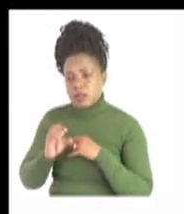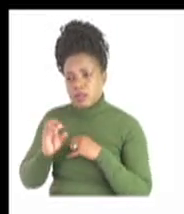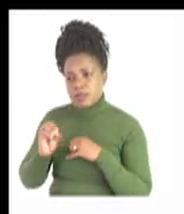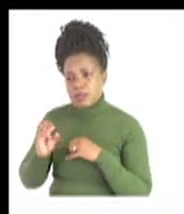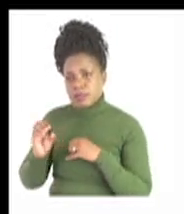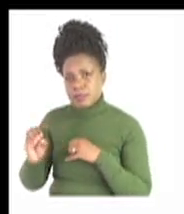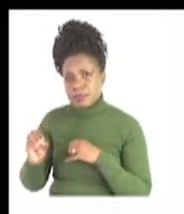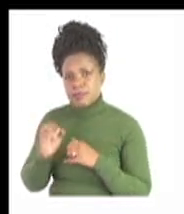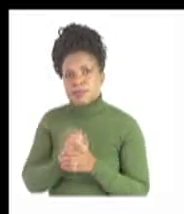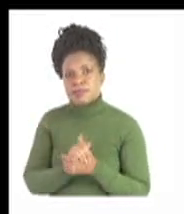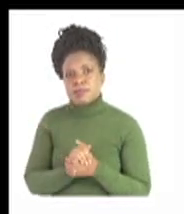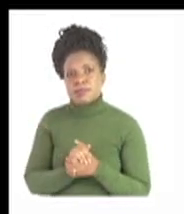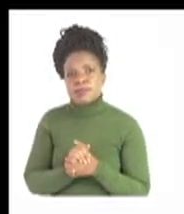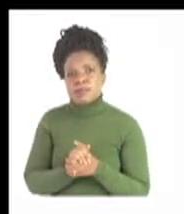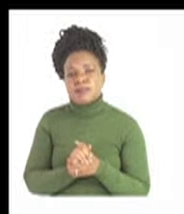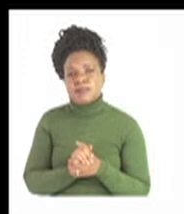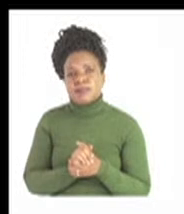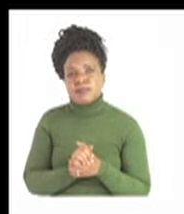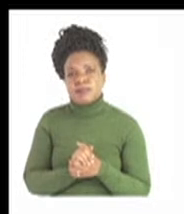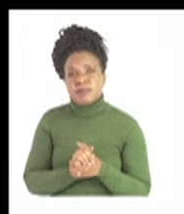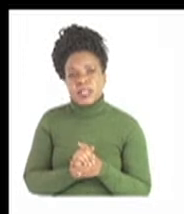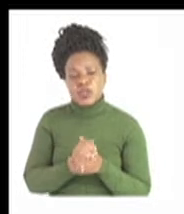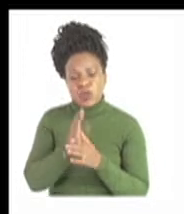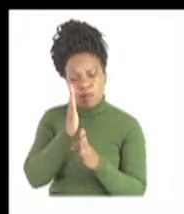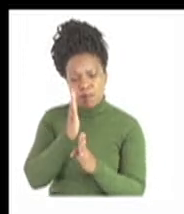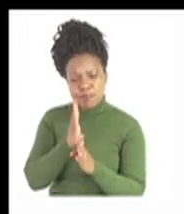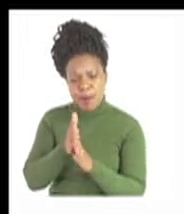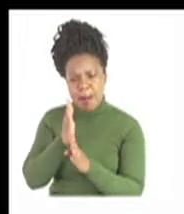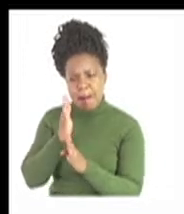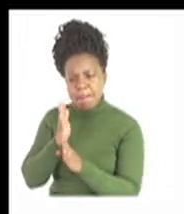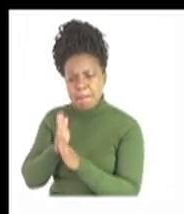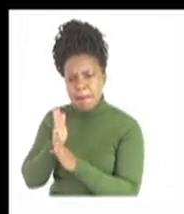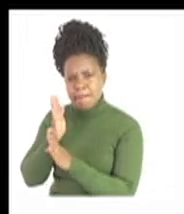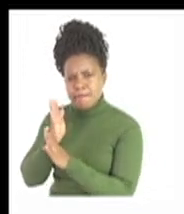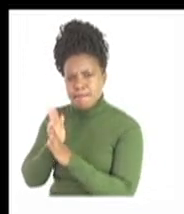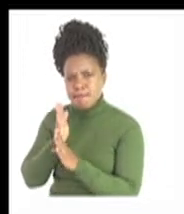Take note of the instruction which says you